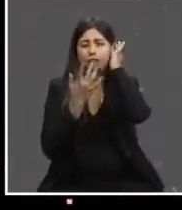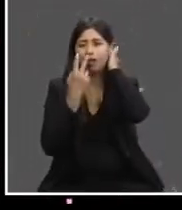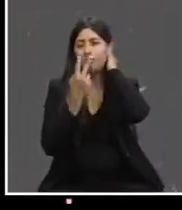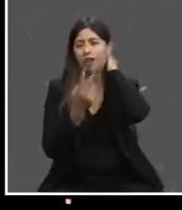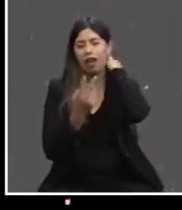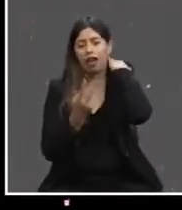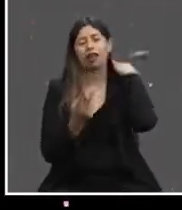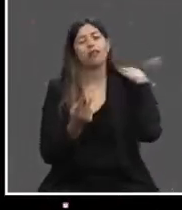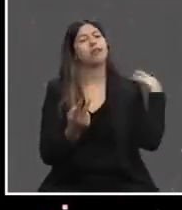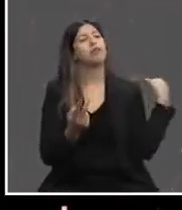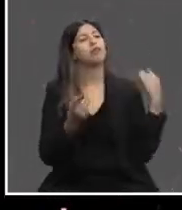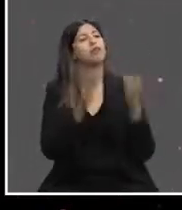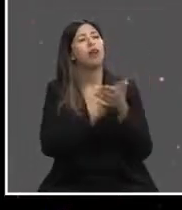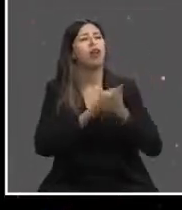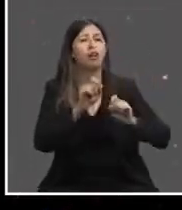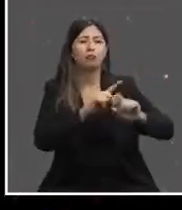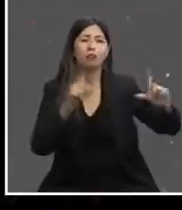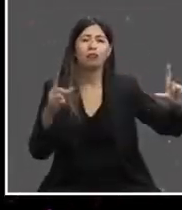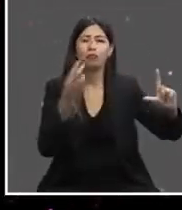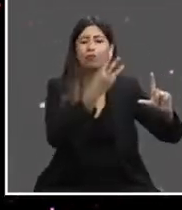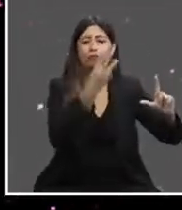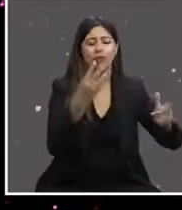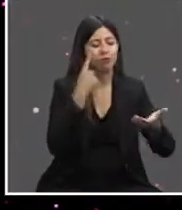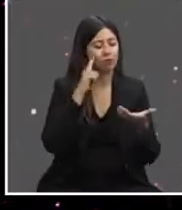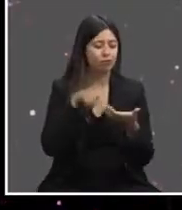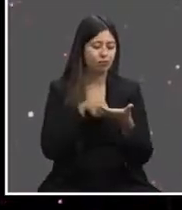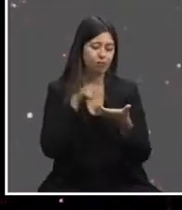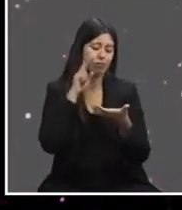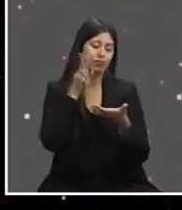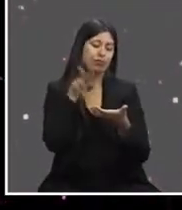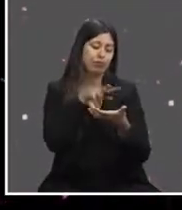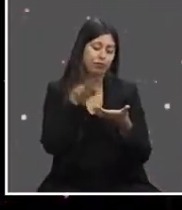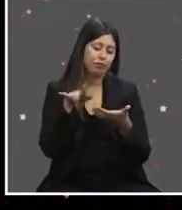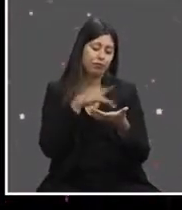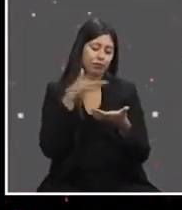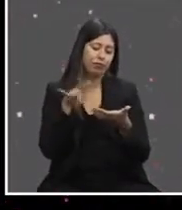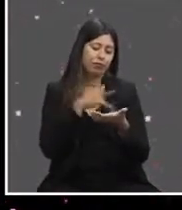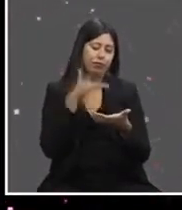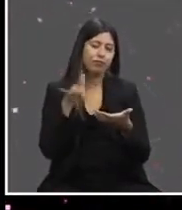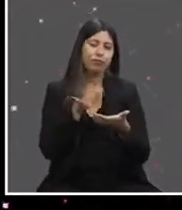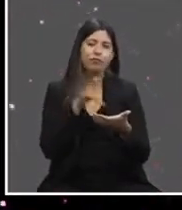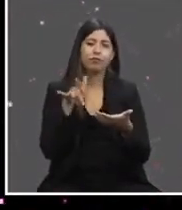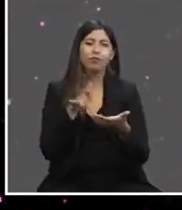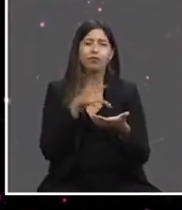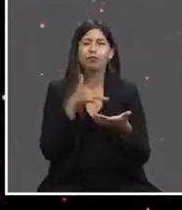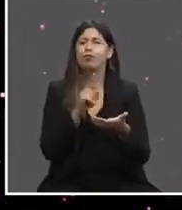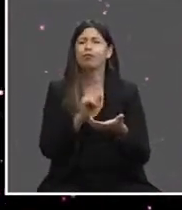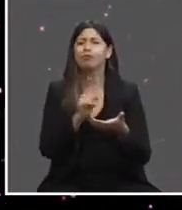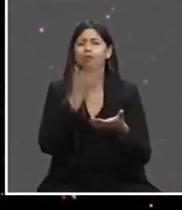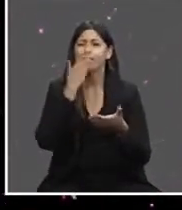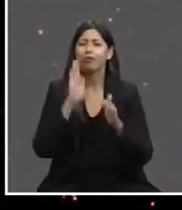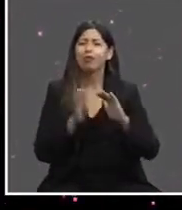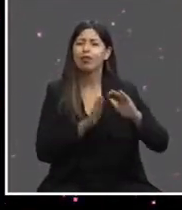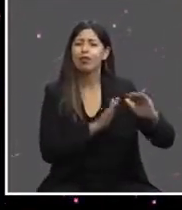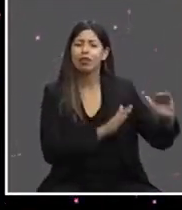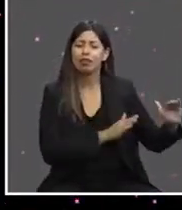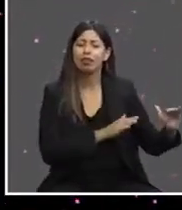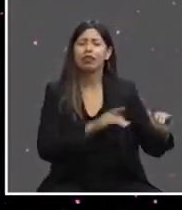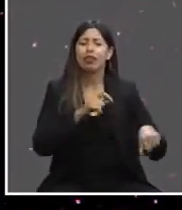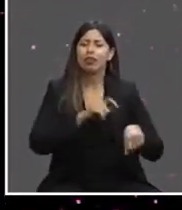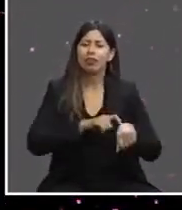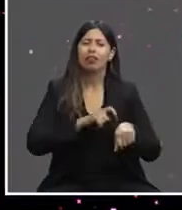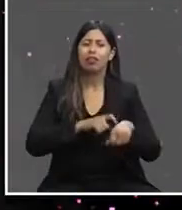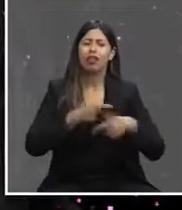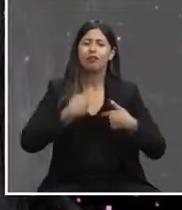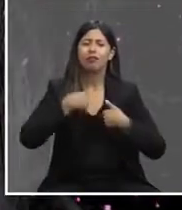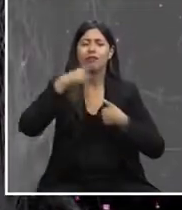some well-researched articles. This will allow you to analyze information in depth and derive a deeper and more lasting satisfaction. In the